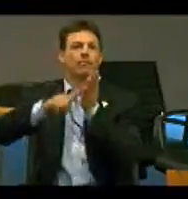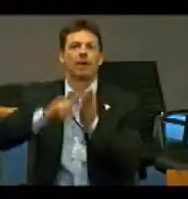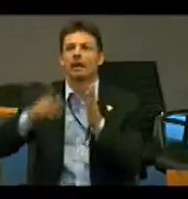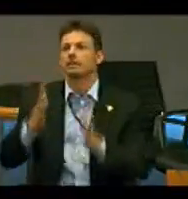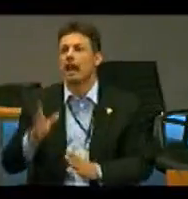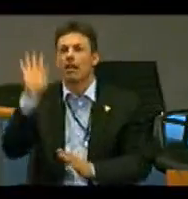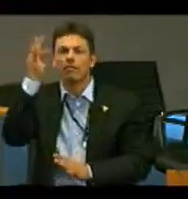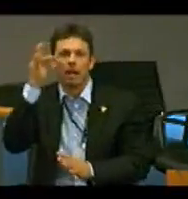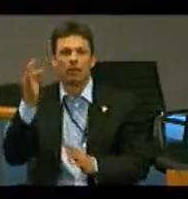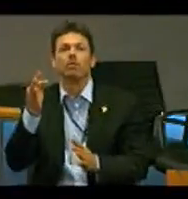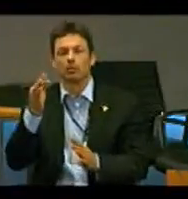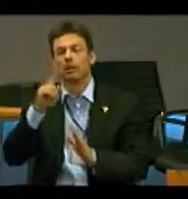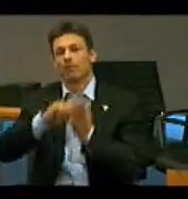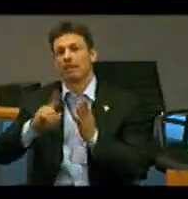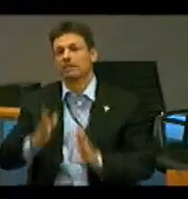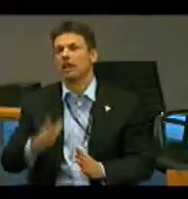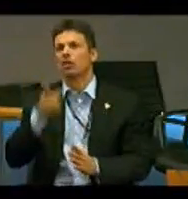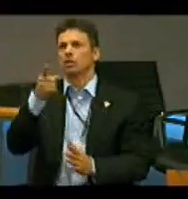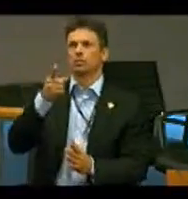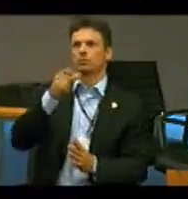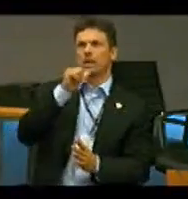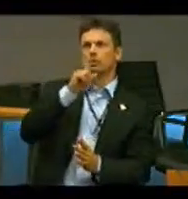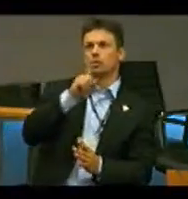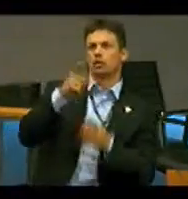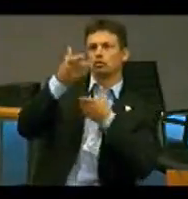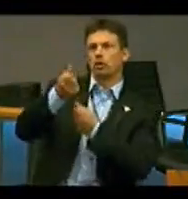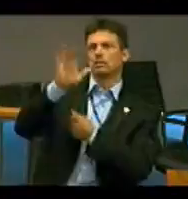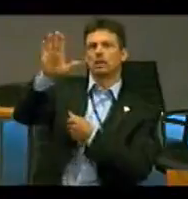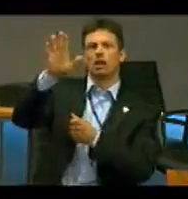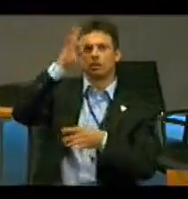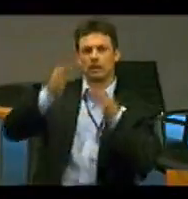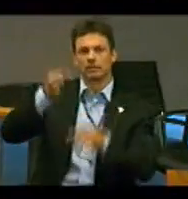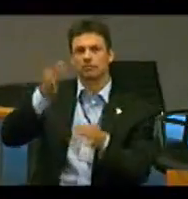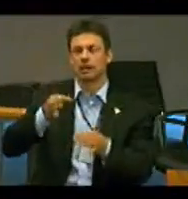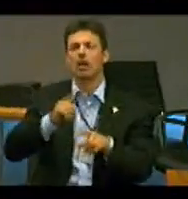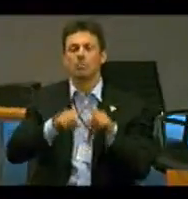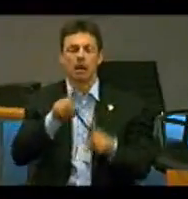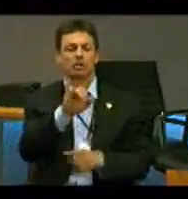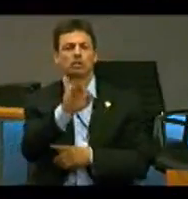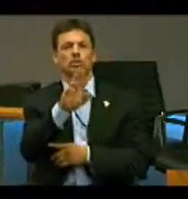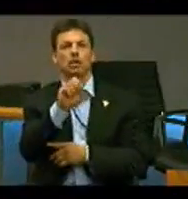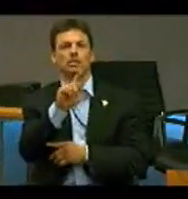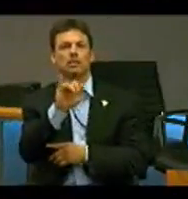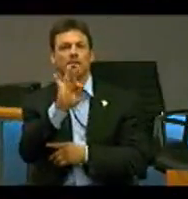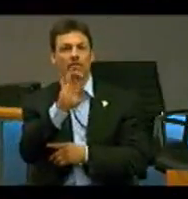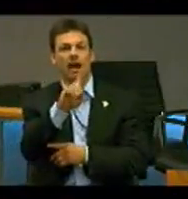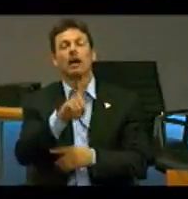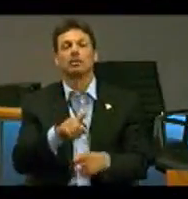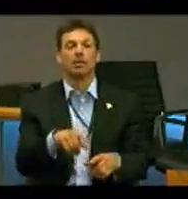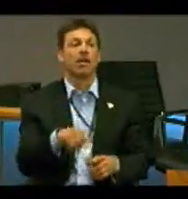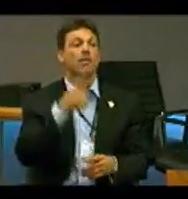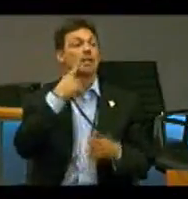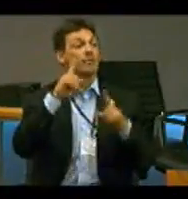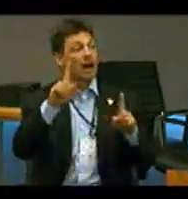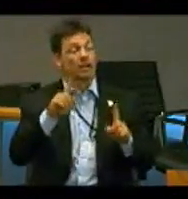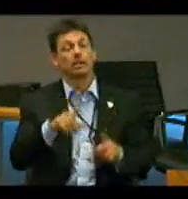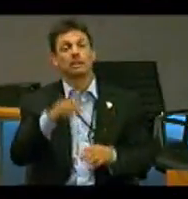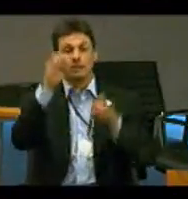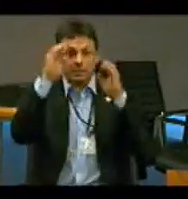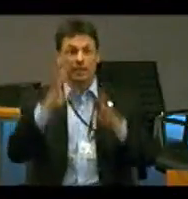whose judgment you have no reason to trust that it was justified. Finally, teachers hear the directive this